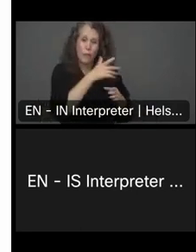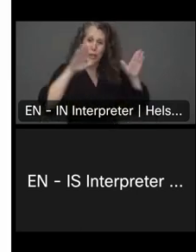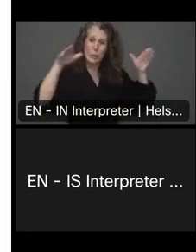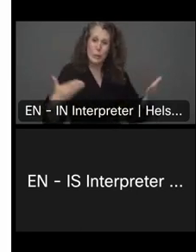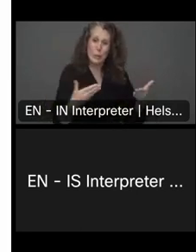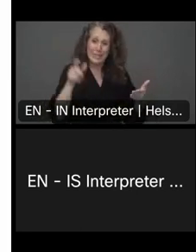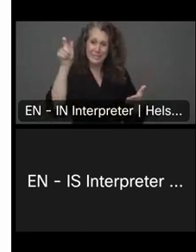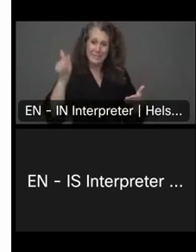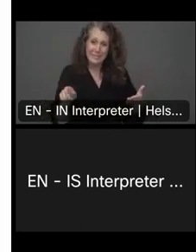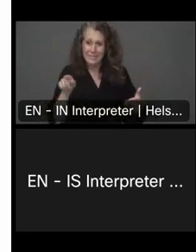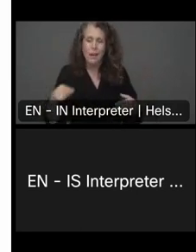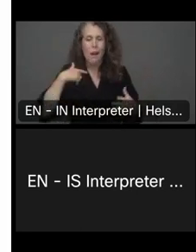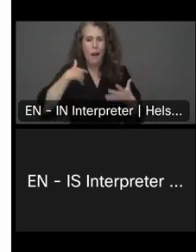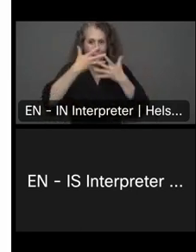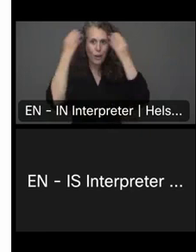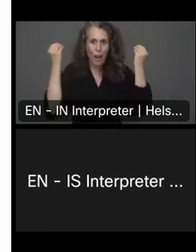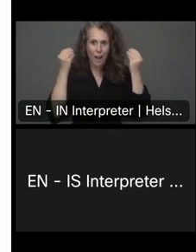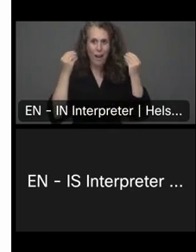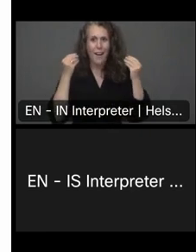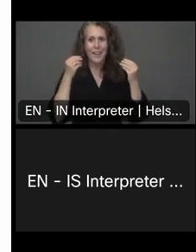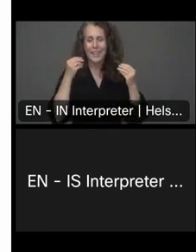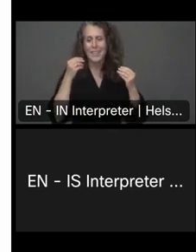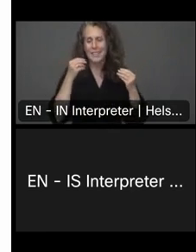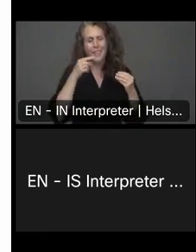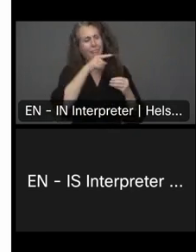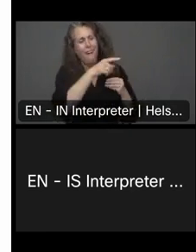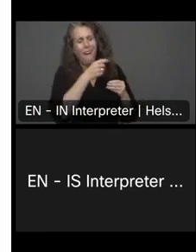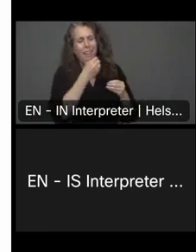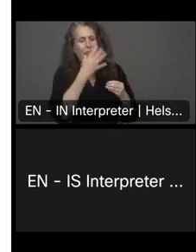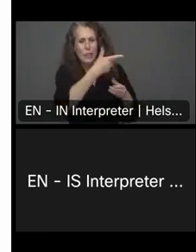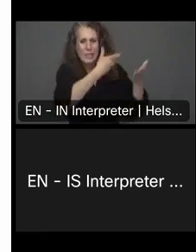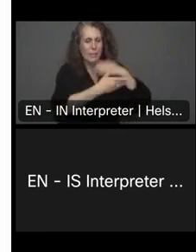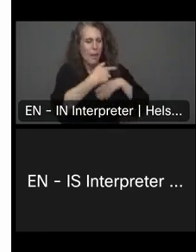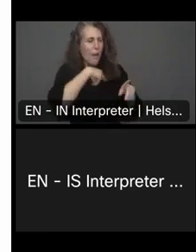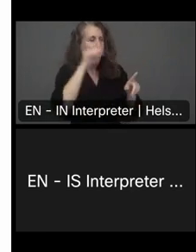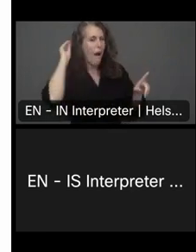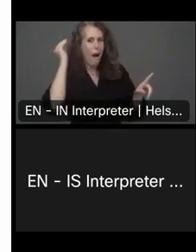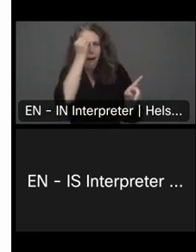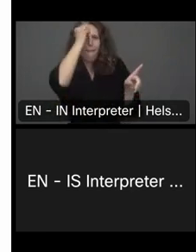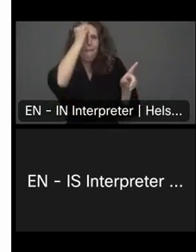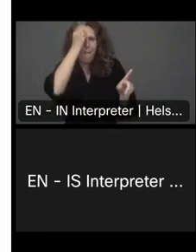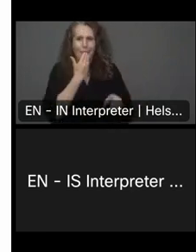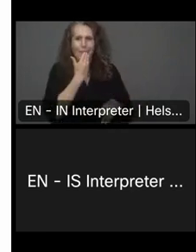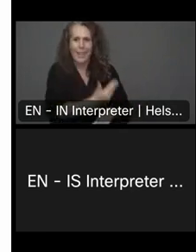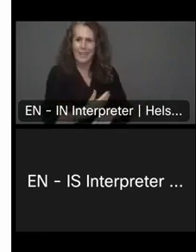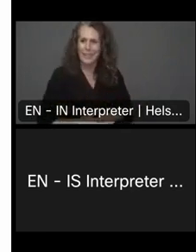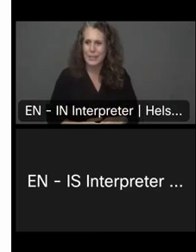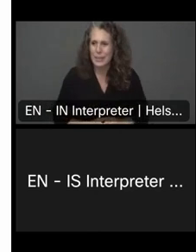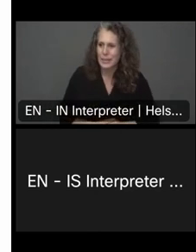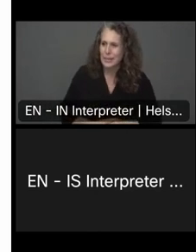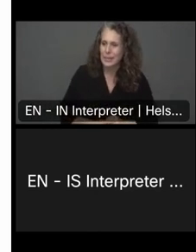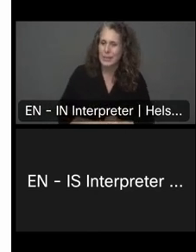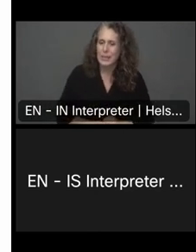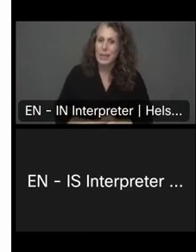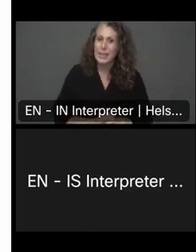the well done, so that was nice to be reminded of that. And I guess you'll be hearing from me enough